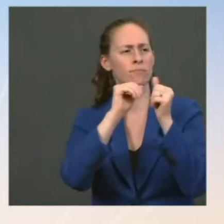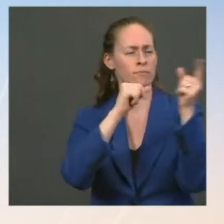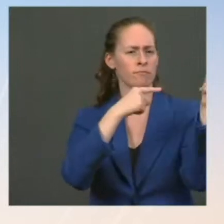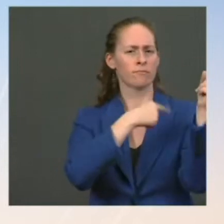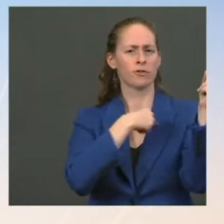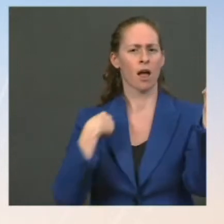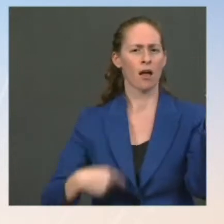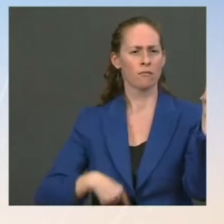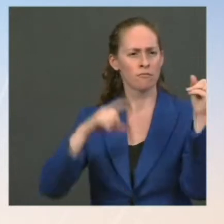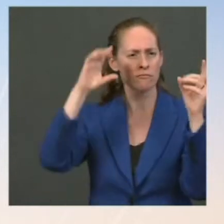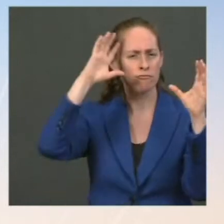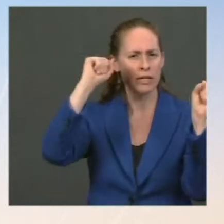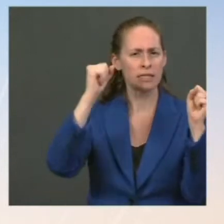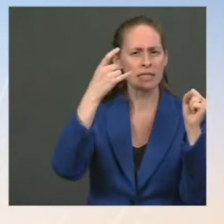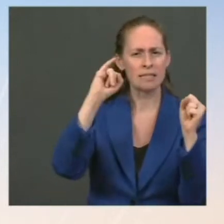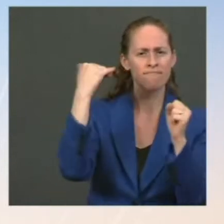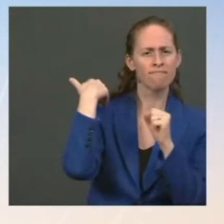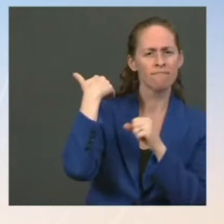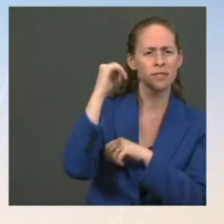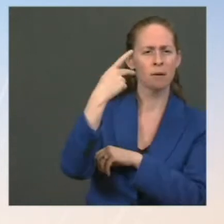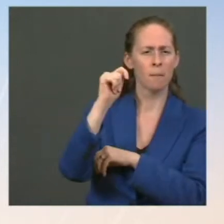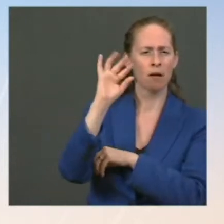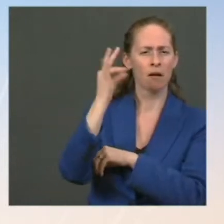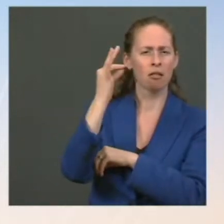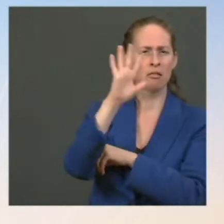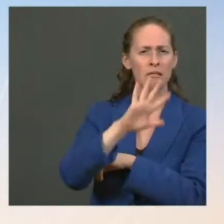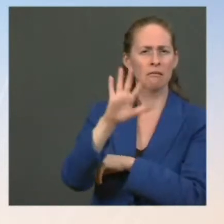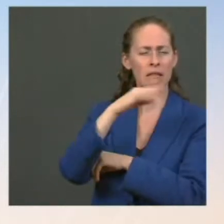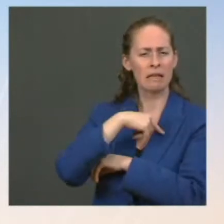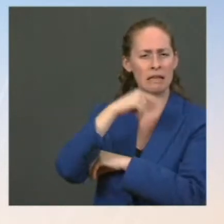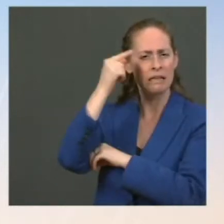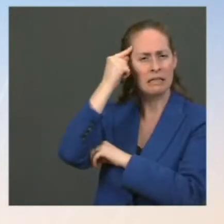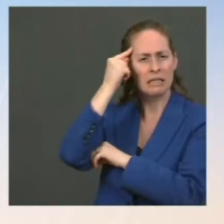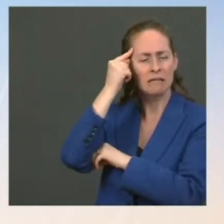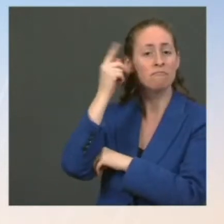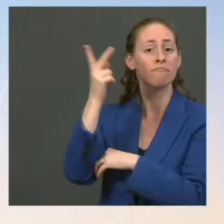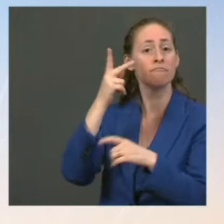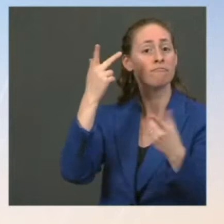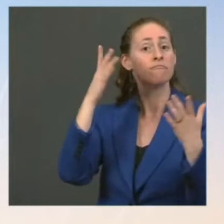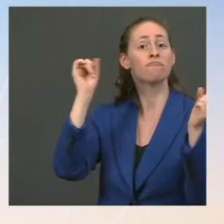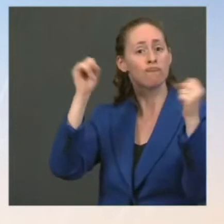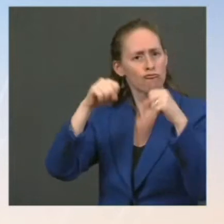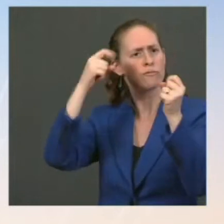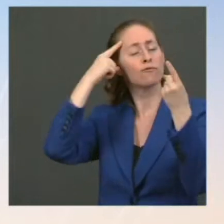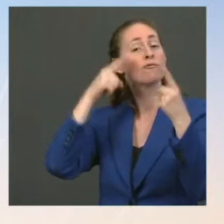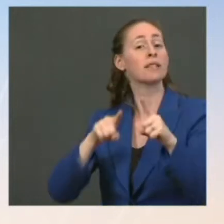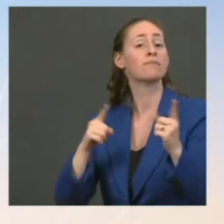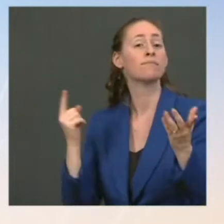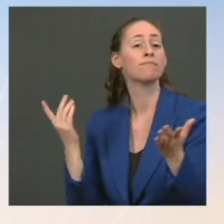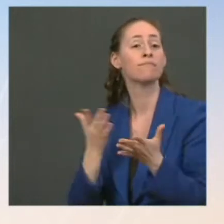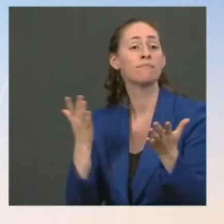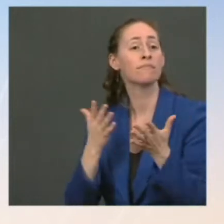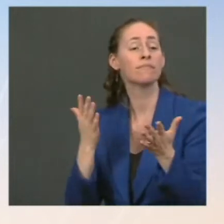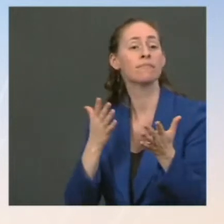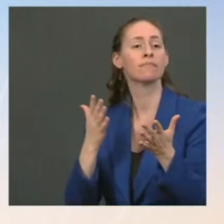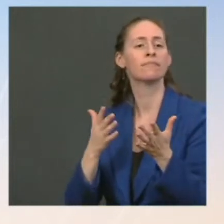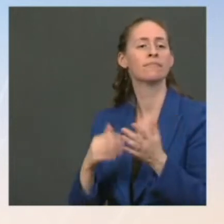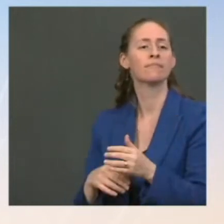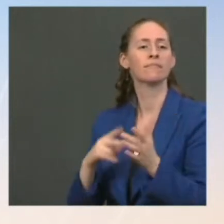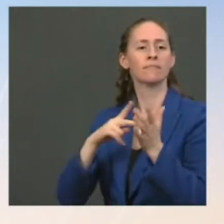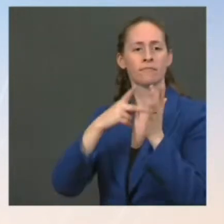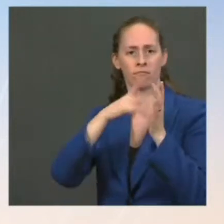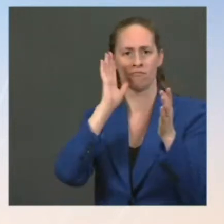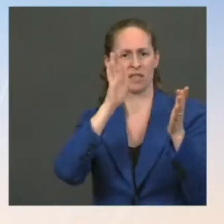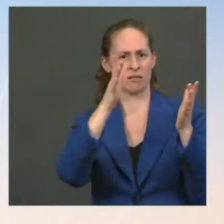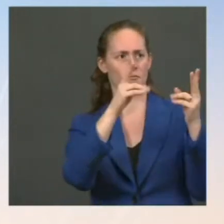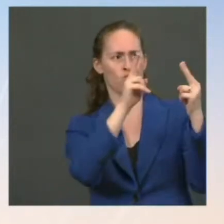Mm-hmm. The agreement that ultimately led to Ms. Hmong's release was about 10 days later. Was